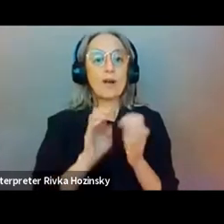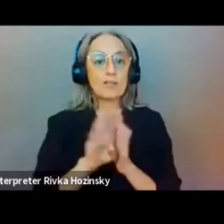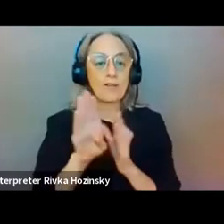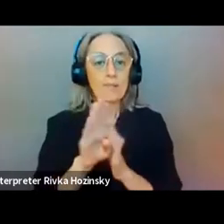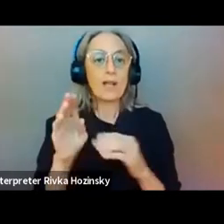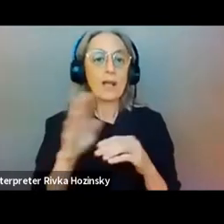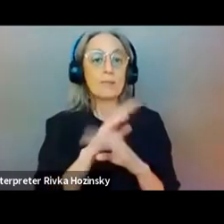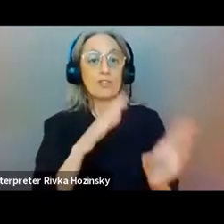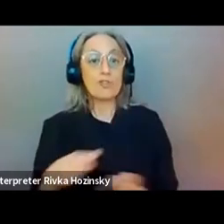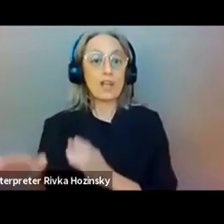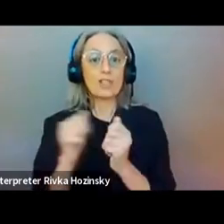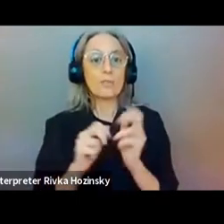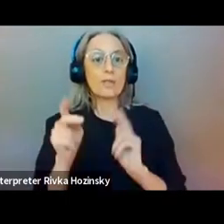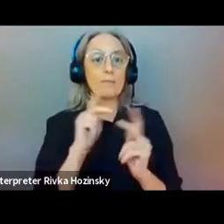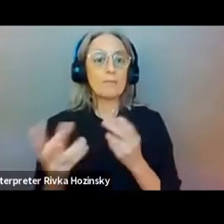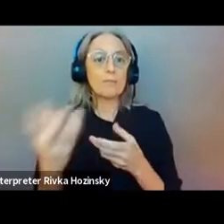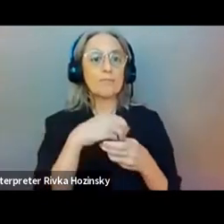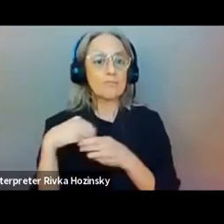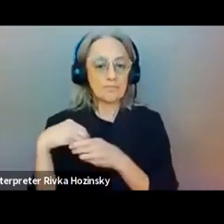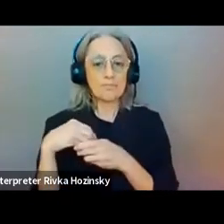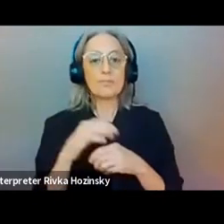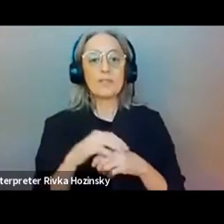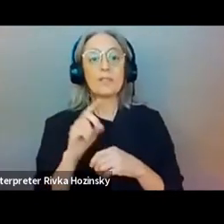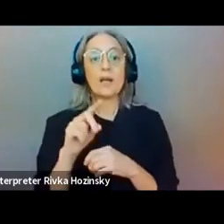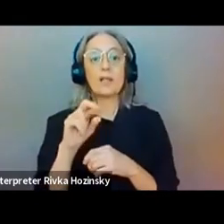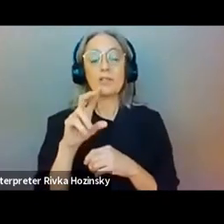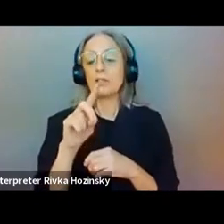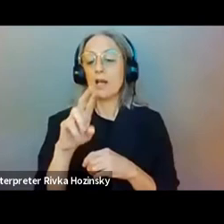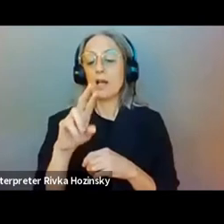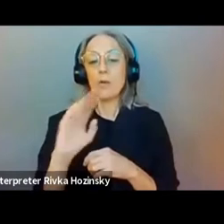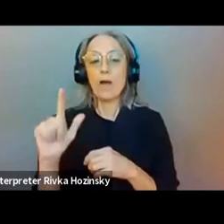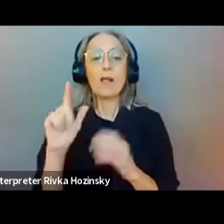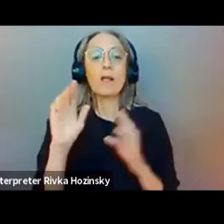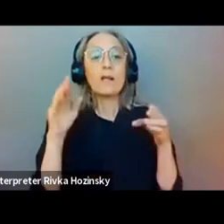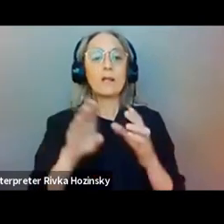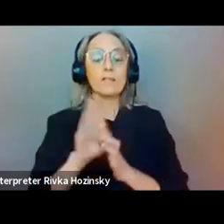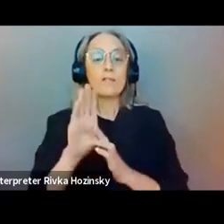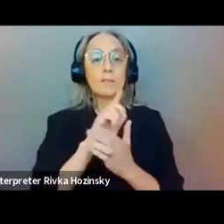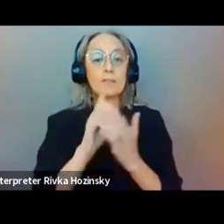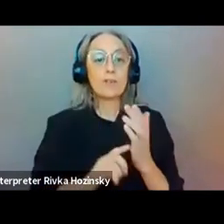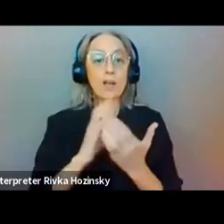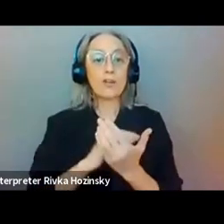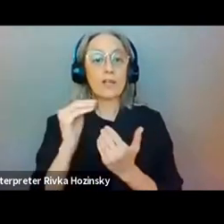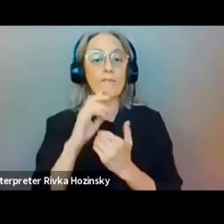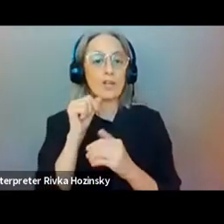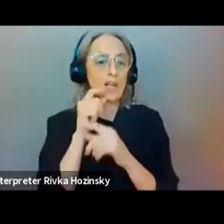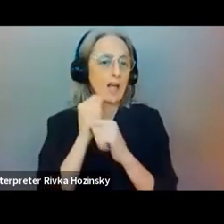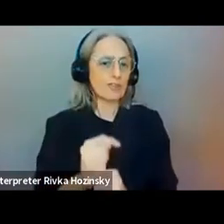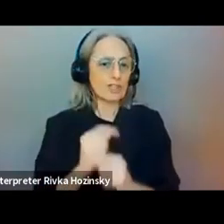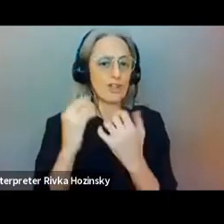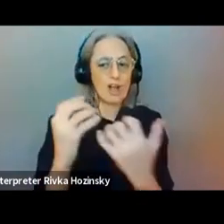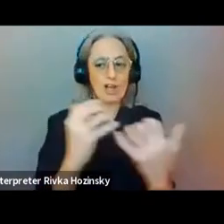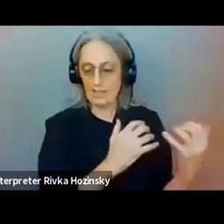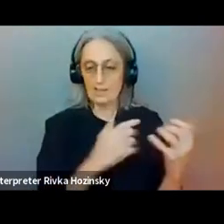strategies with stakeholders. Dr. Noel focuses on developing design curriculum for non-traditional audiences and promoting the